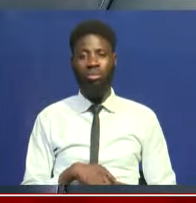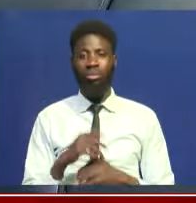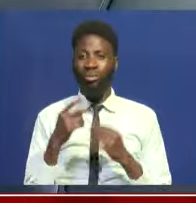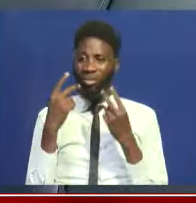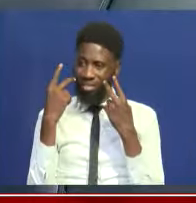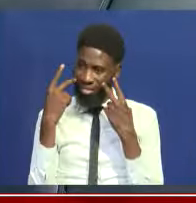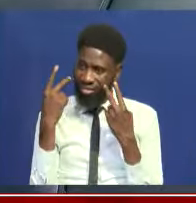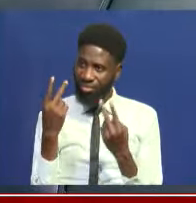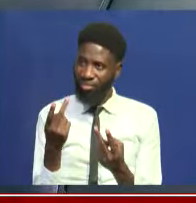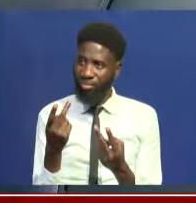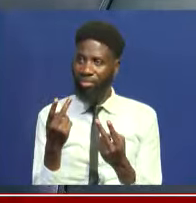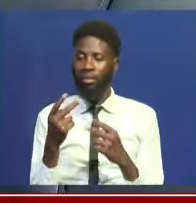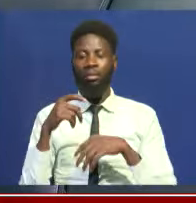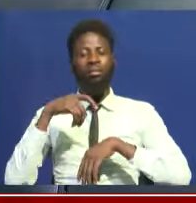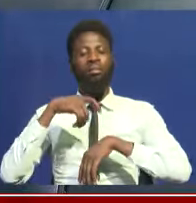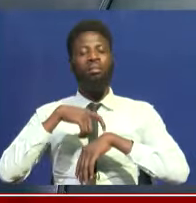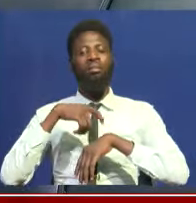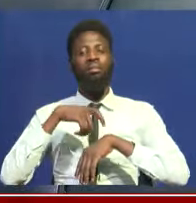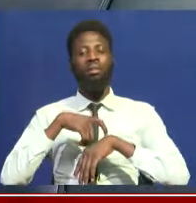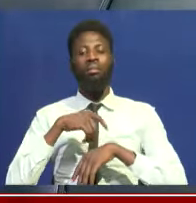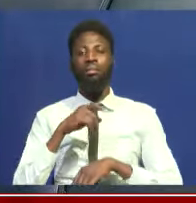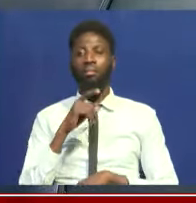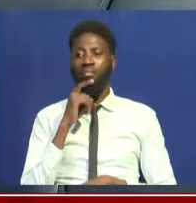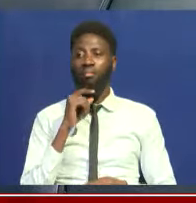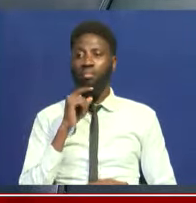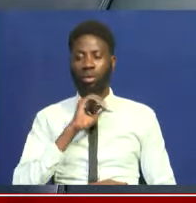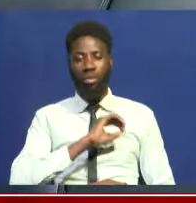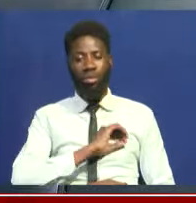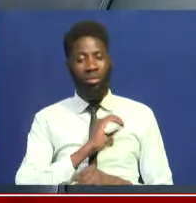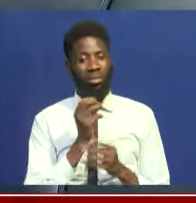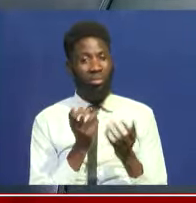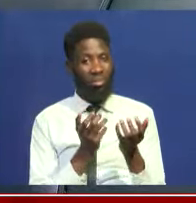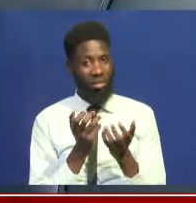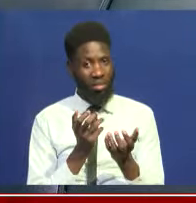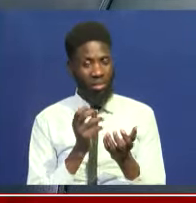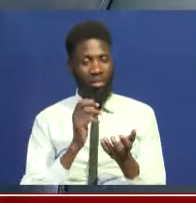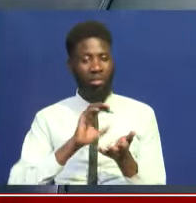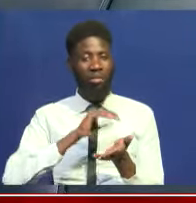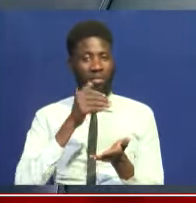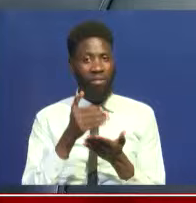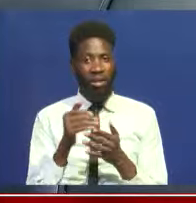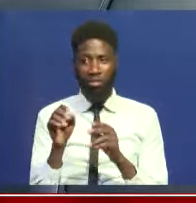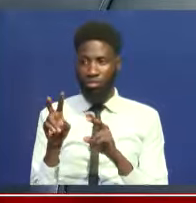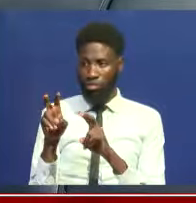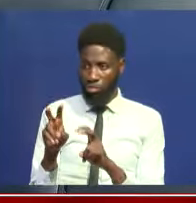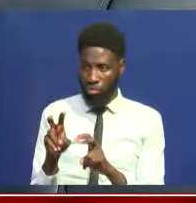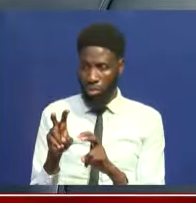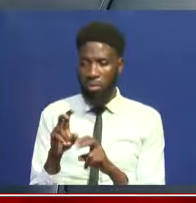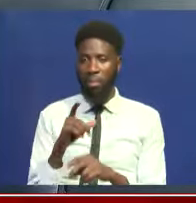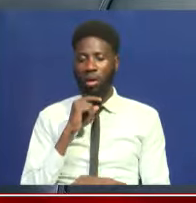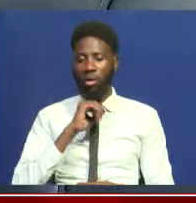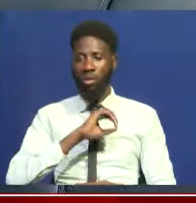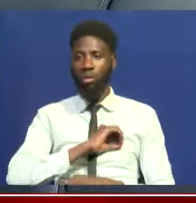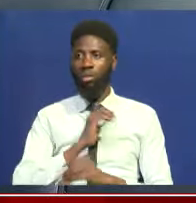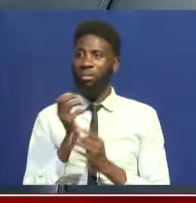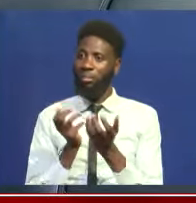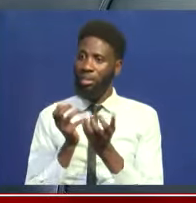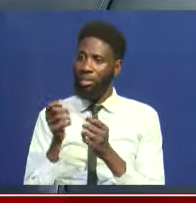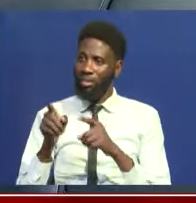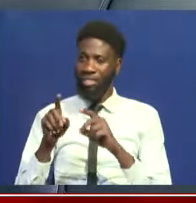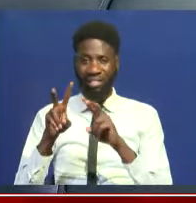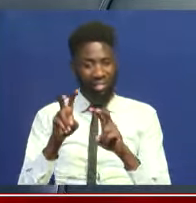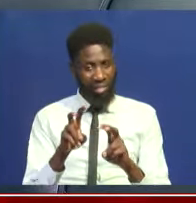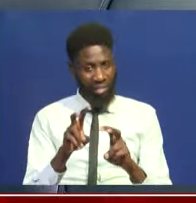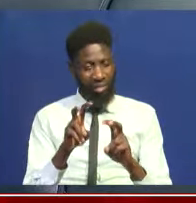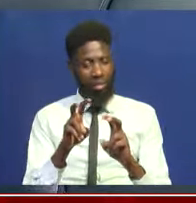often when a male-owned venture capital fund assesses a male-owned business, they assess